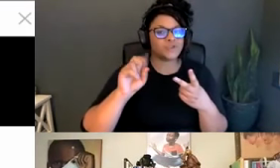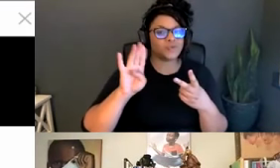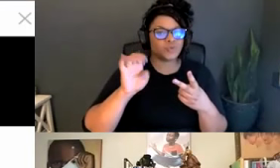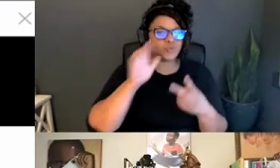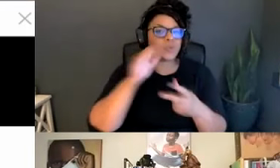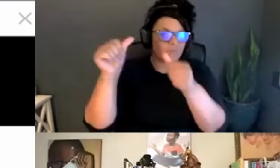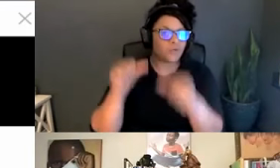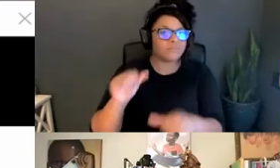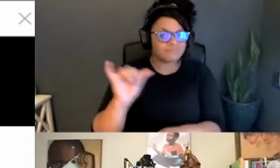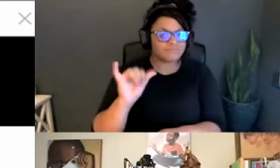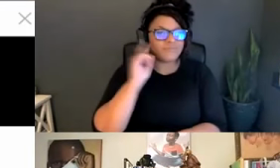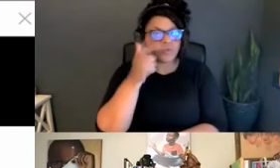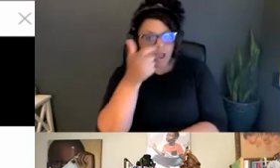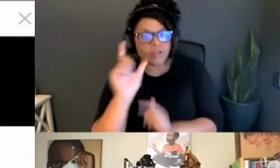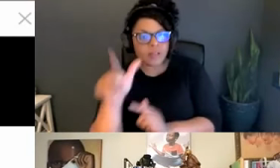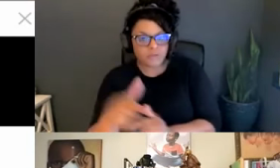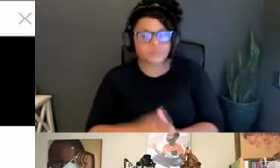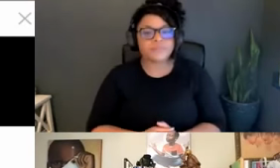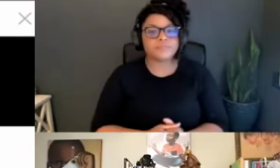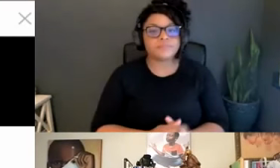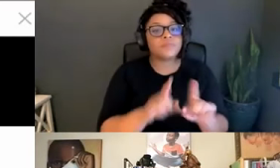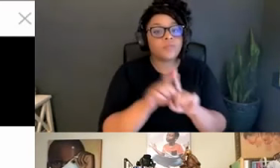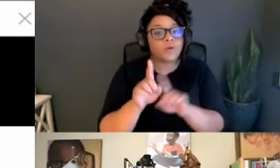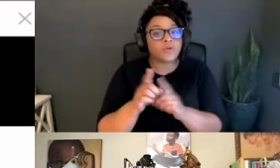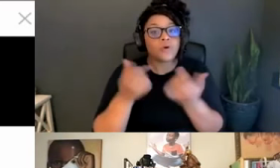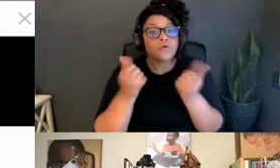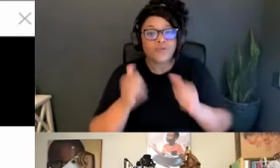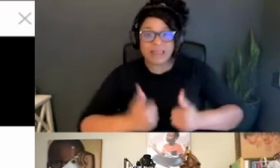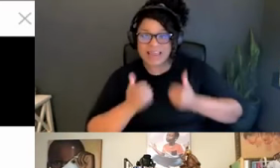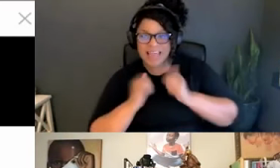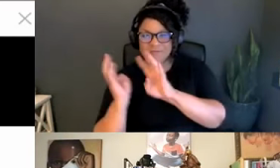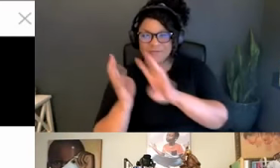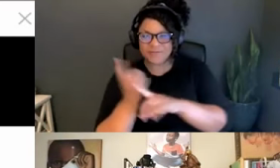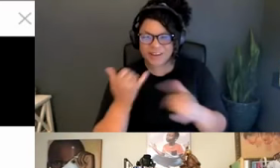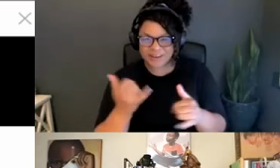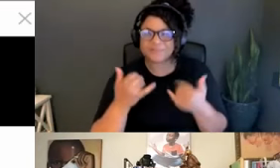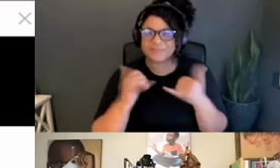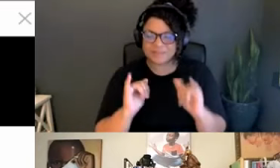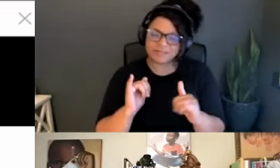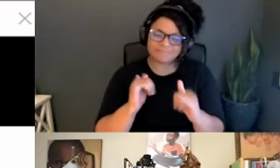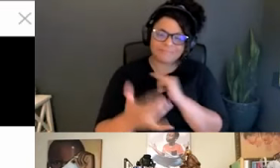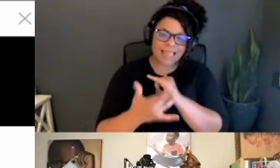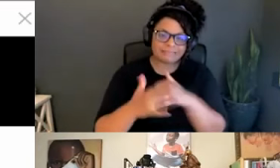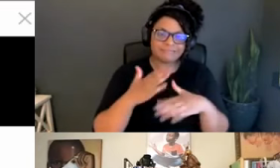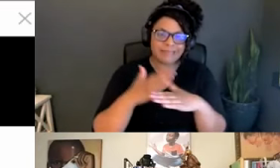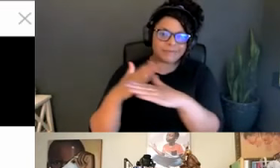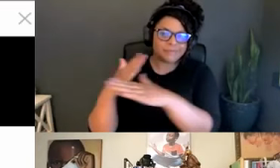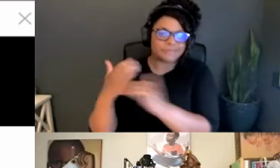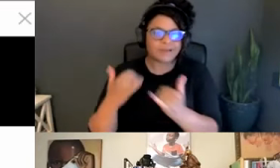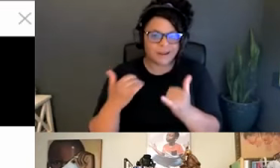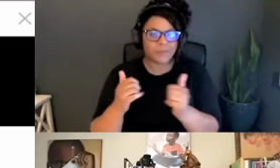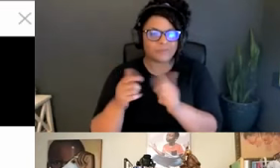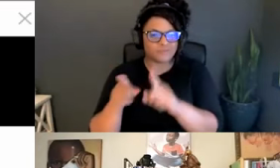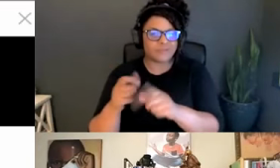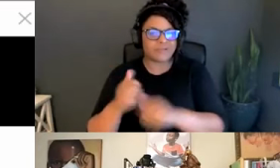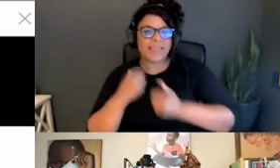use. We also are trying to live stream this. We are currently running into a couple of hiccups with the live stream, but